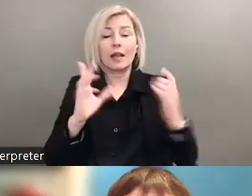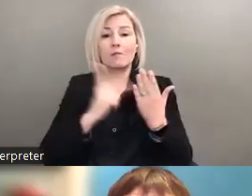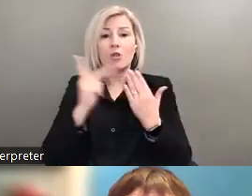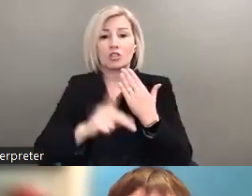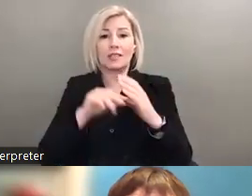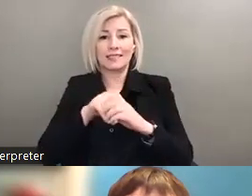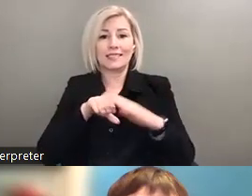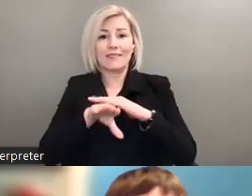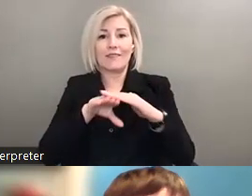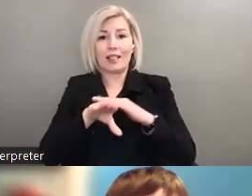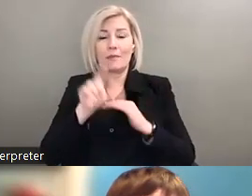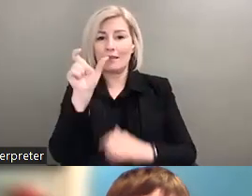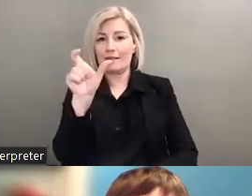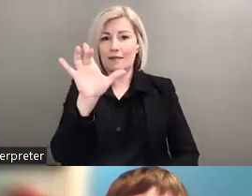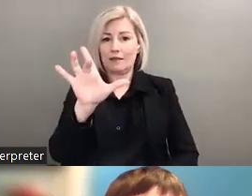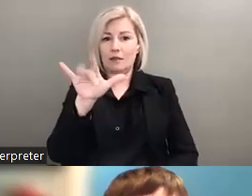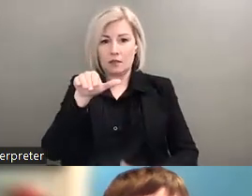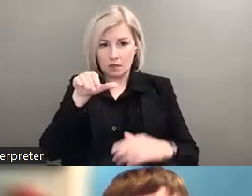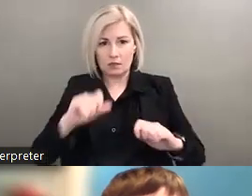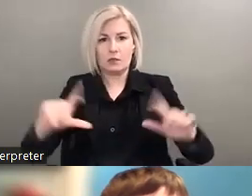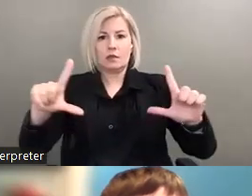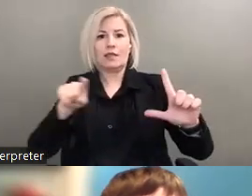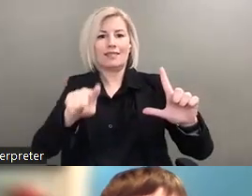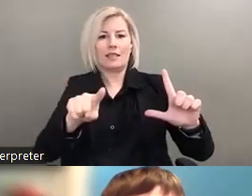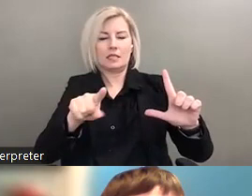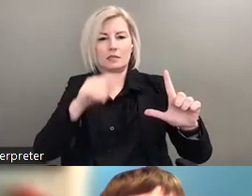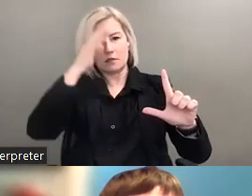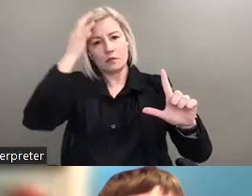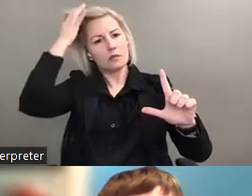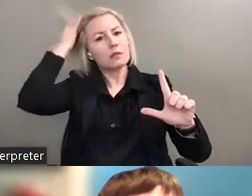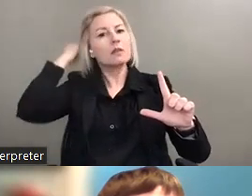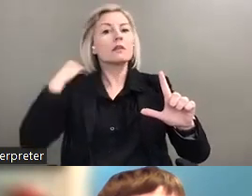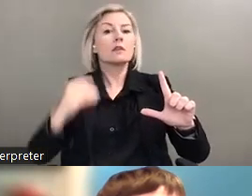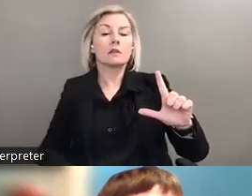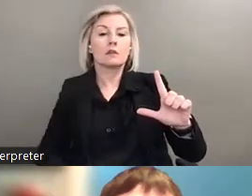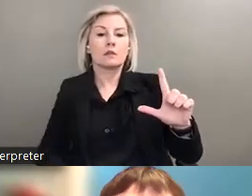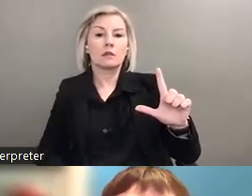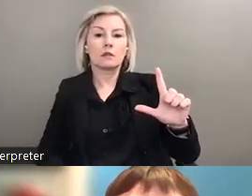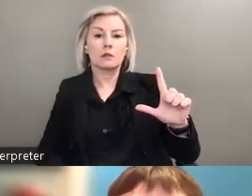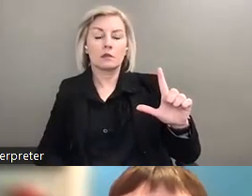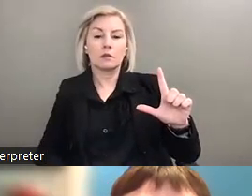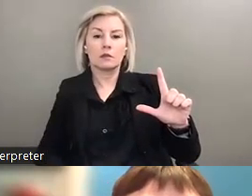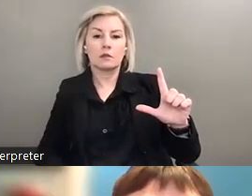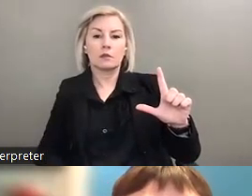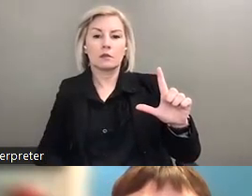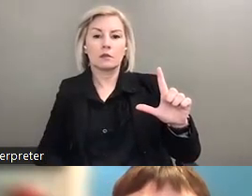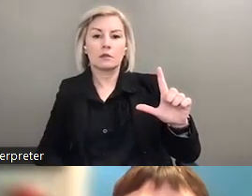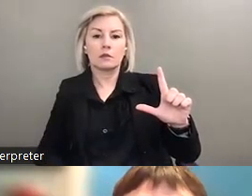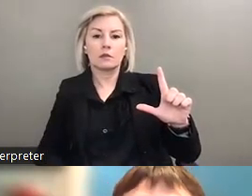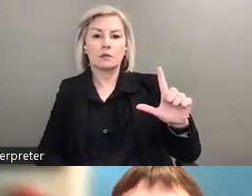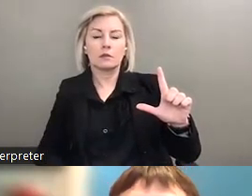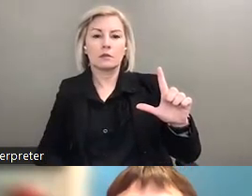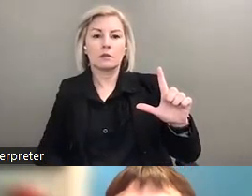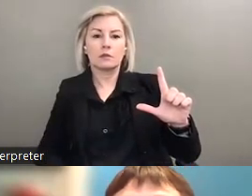Development tab right here, it takes us to this page. And then what we're looking for first is